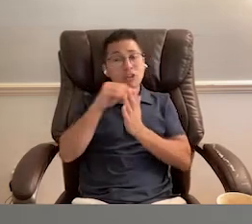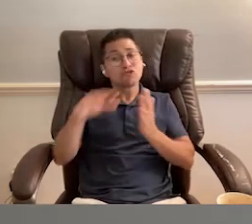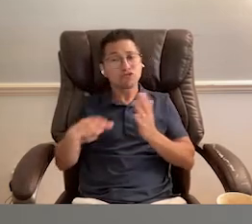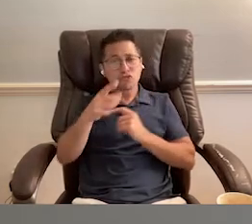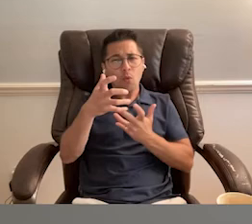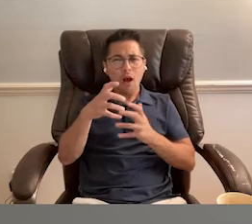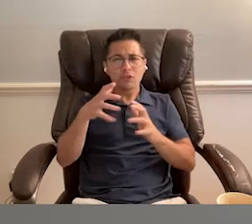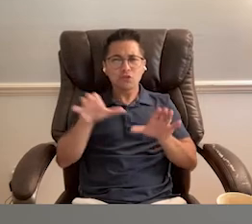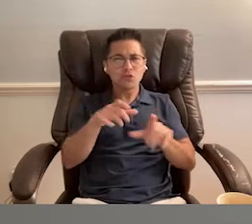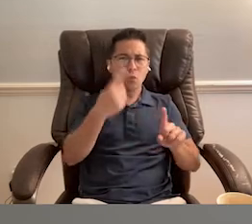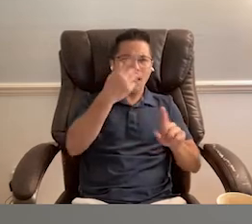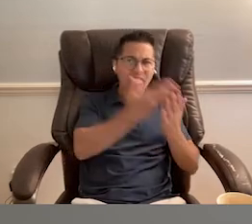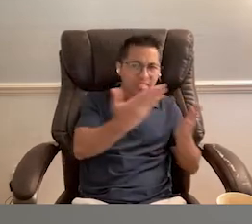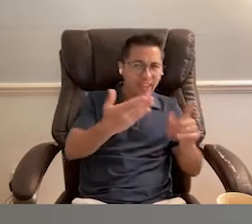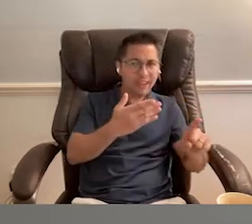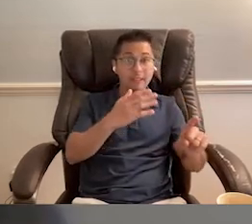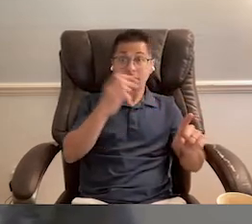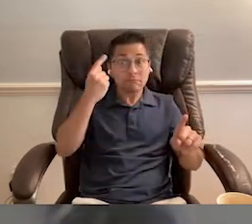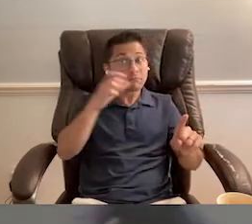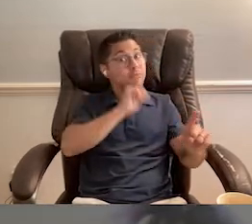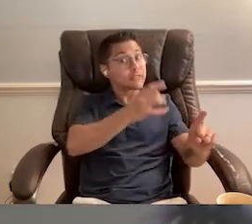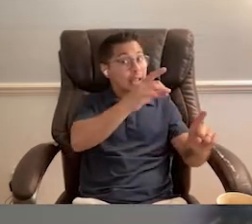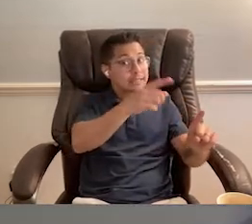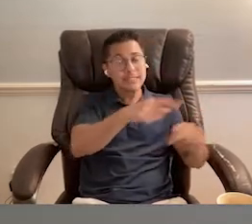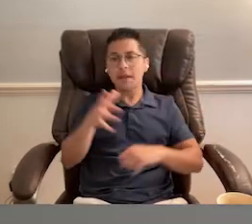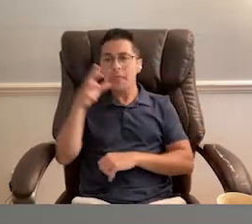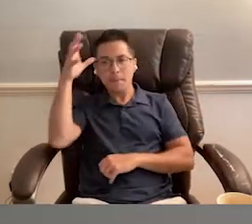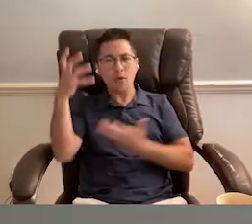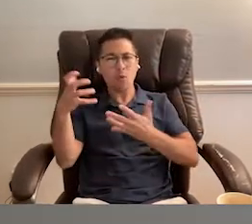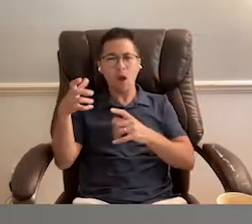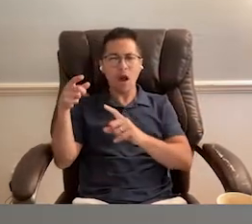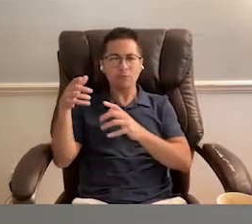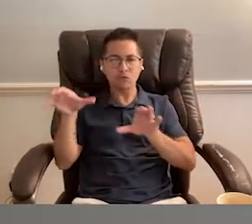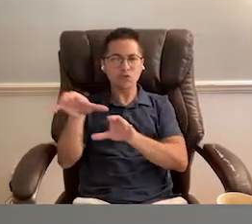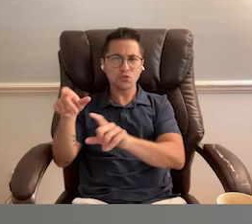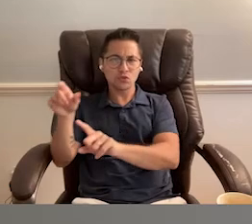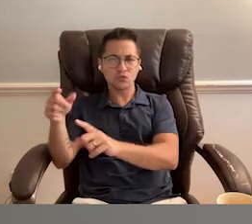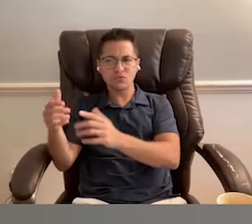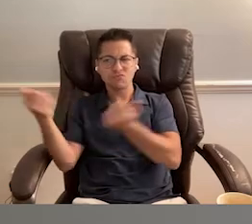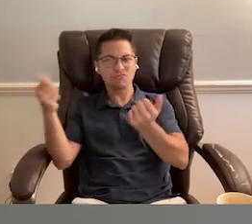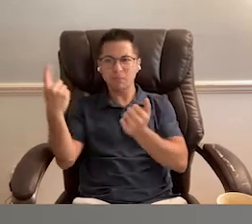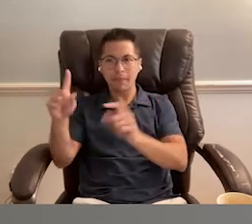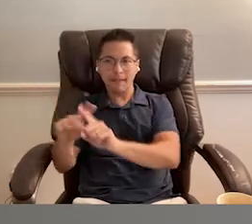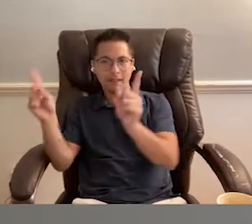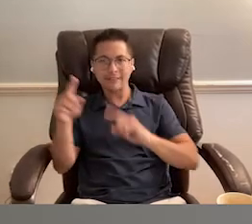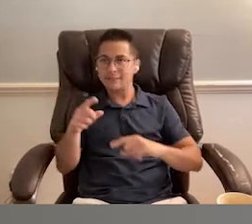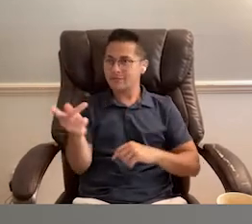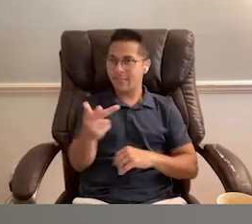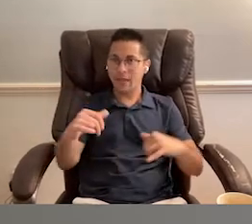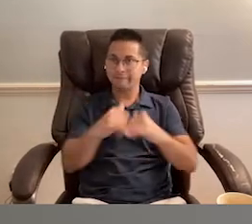student wants to do one thing and he's 18 and the parent wants him to do another thing, and it's like Butting